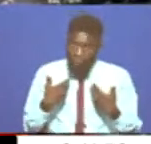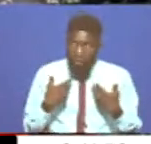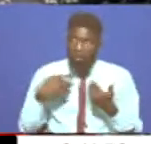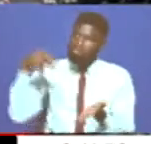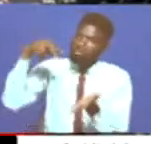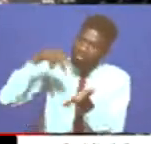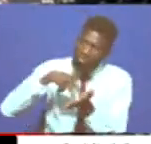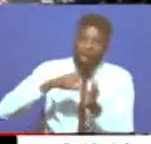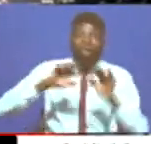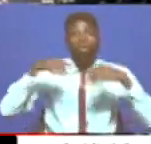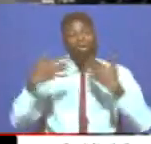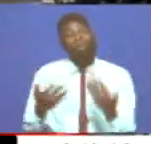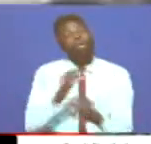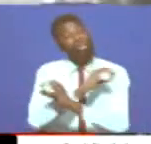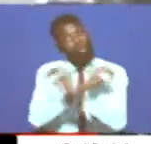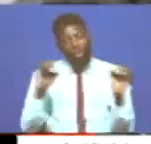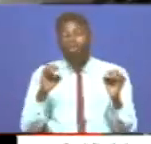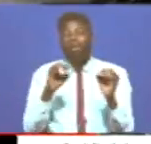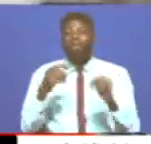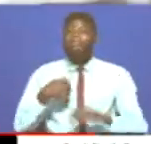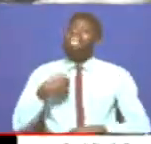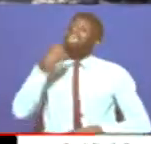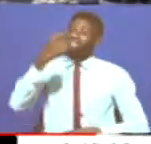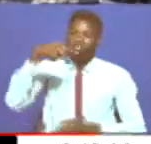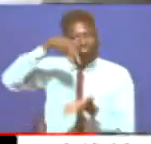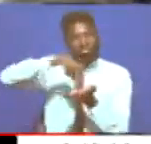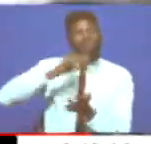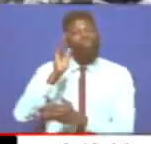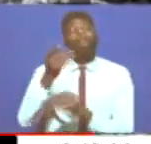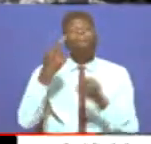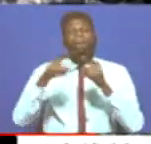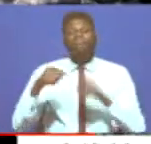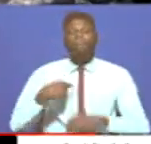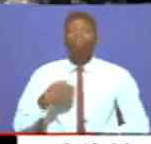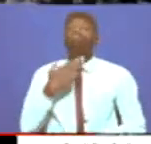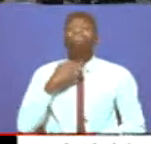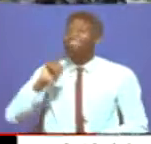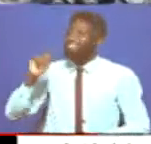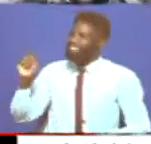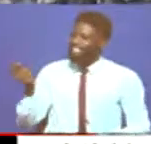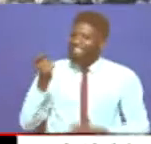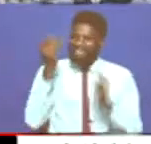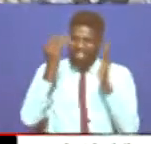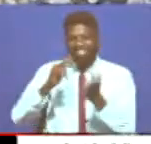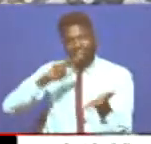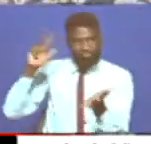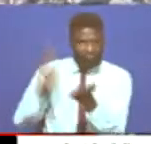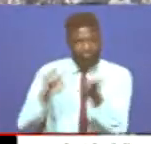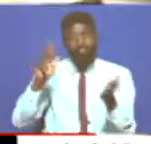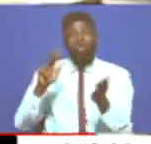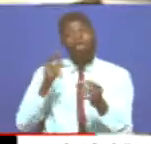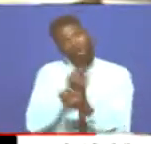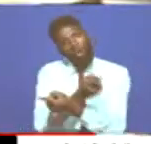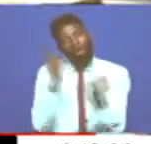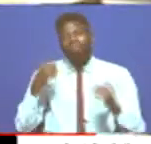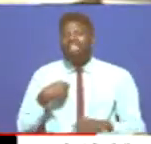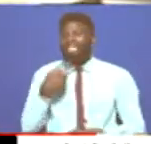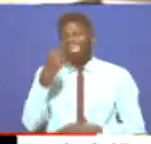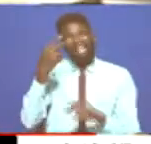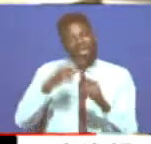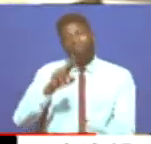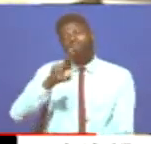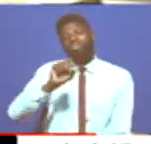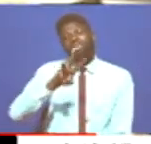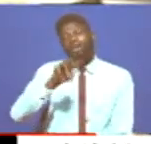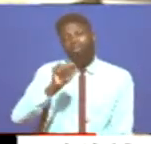contest, but I want it to be ratified by Kenyans wote. Ndio sababu inaitwa Usawa kwa kila mtu. Elsewhere,